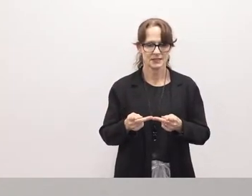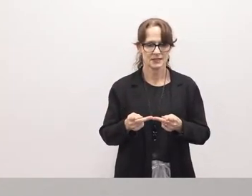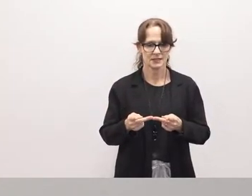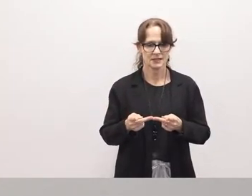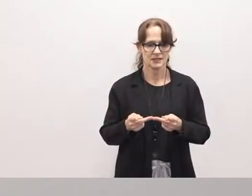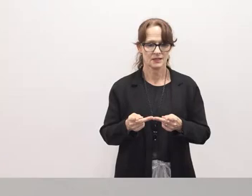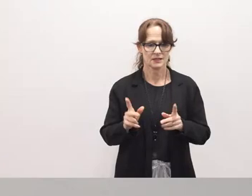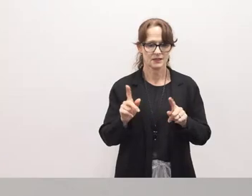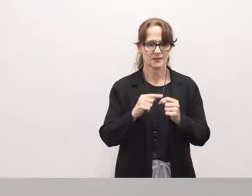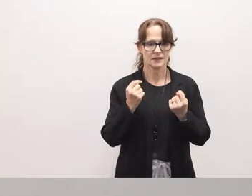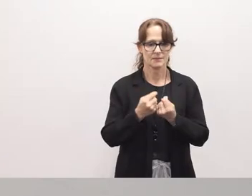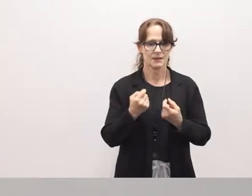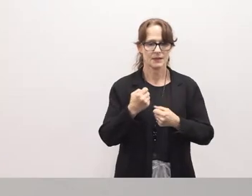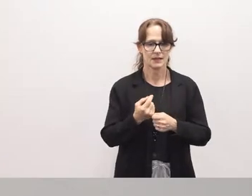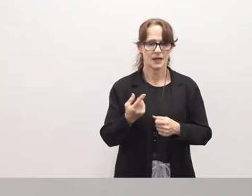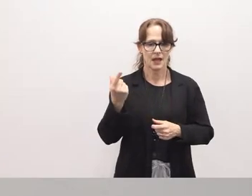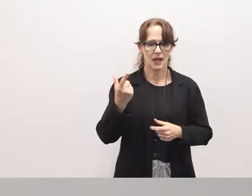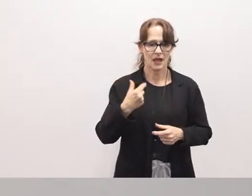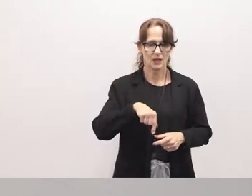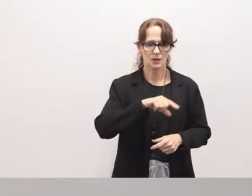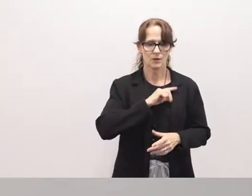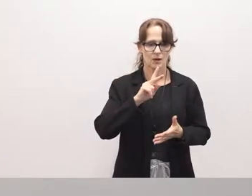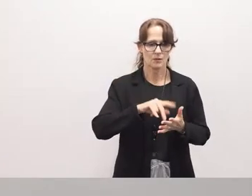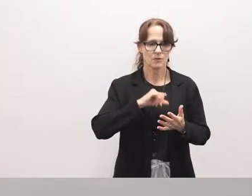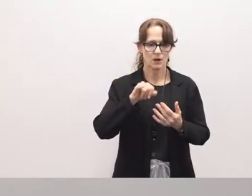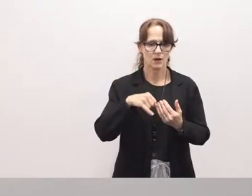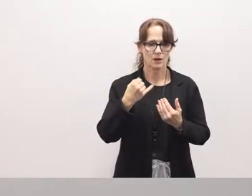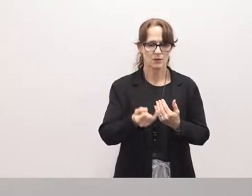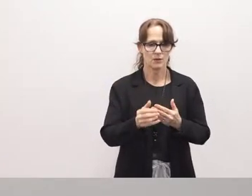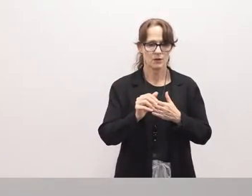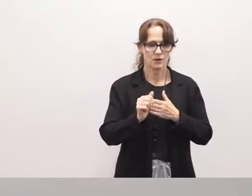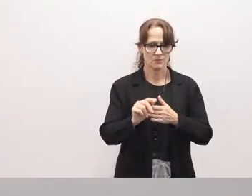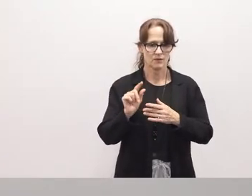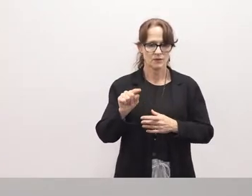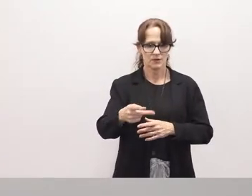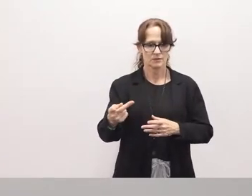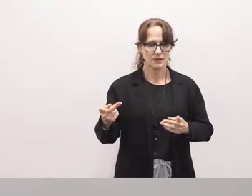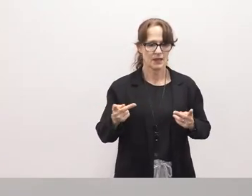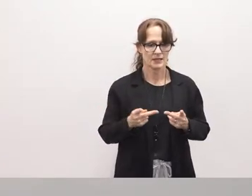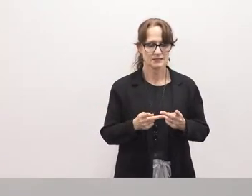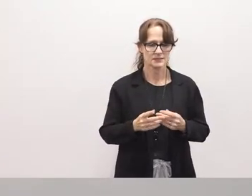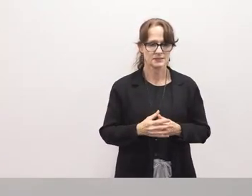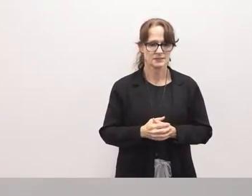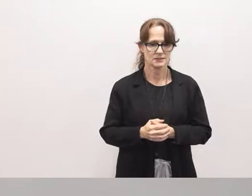and this team produced a high-quality project, again, that led them to first place. So